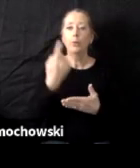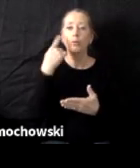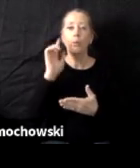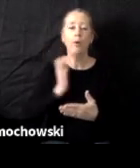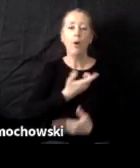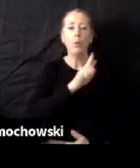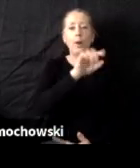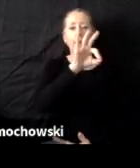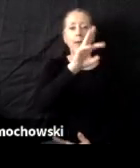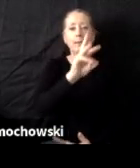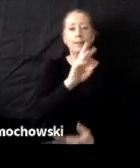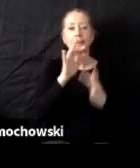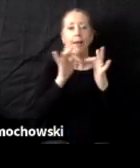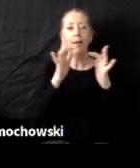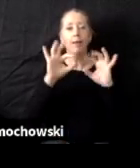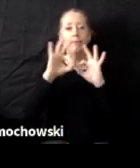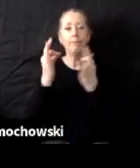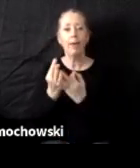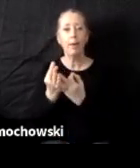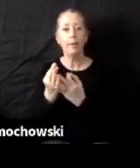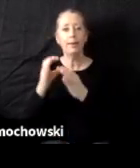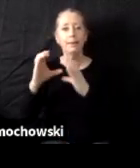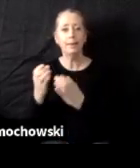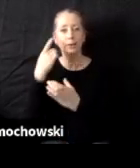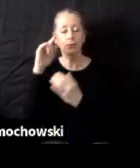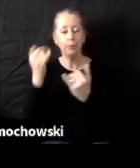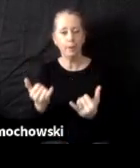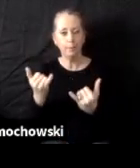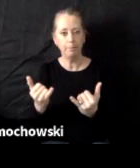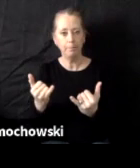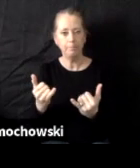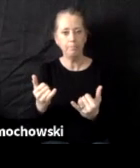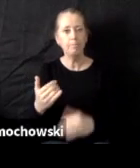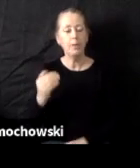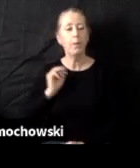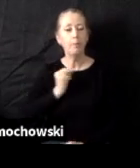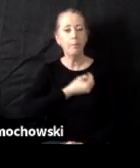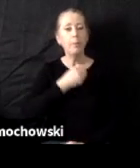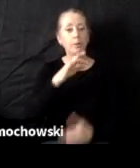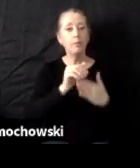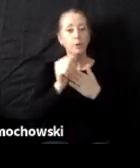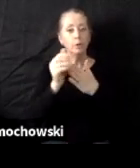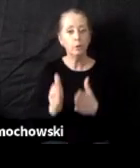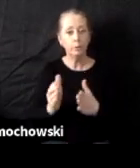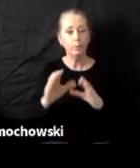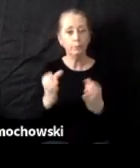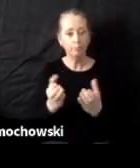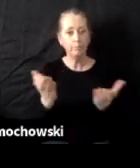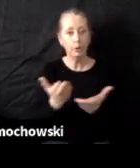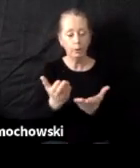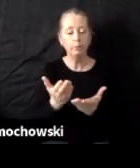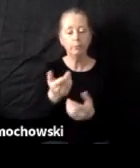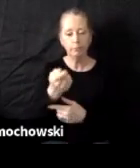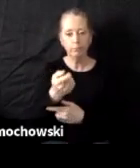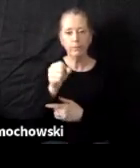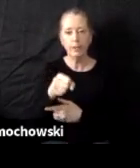196 Online family session for today. We have members of our leadership team right now, our interim leadership team that